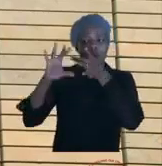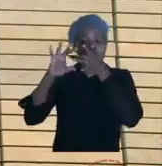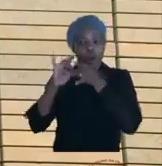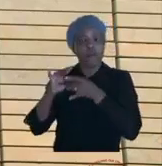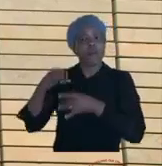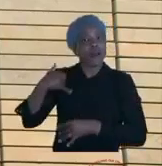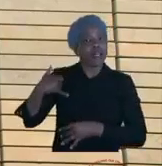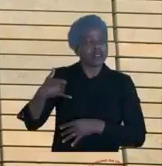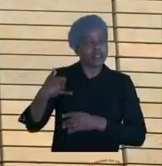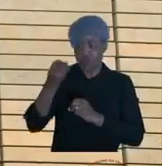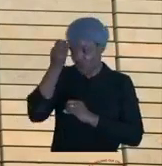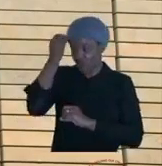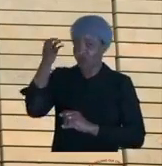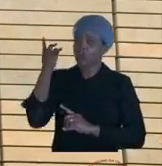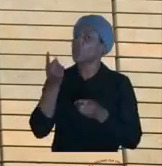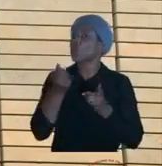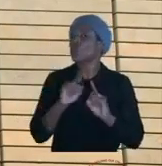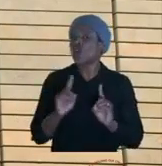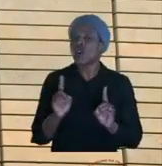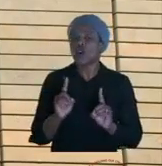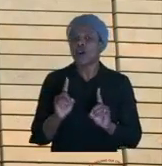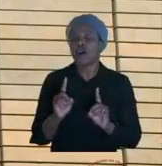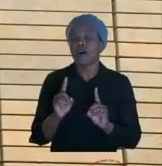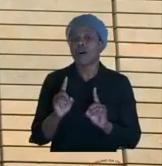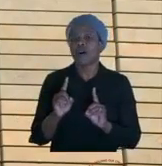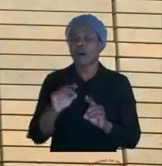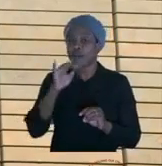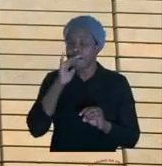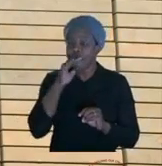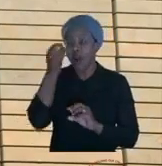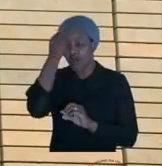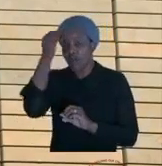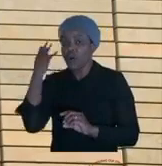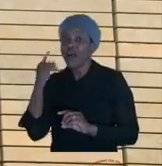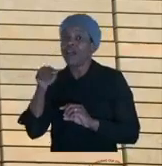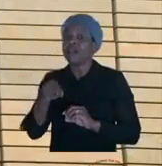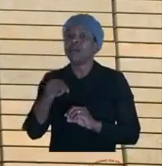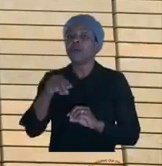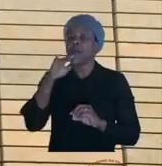they do forget it, lest they forget themselves.